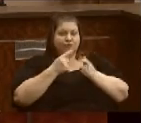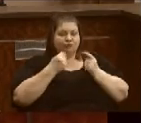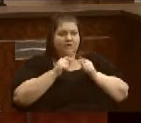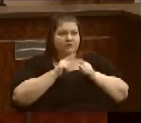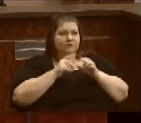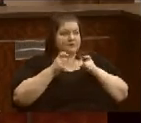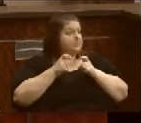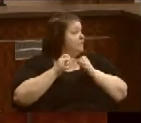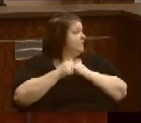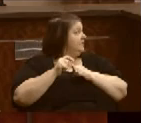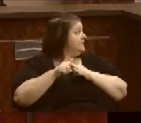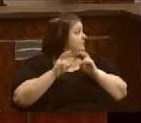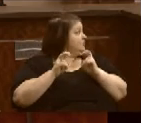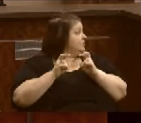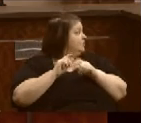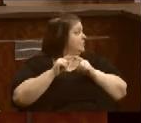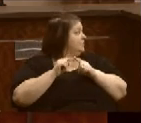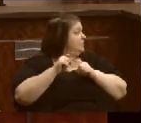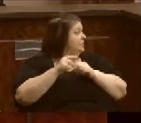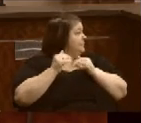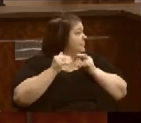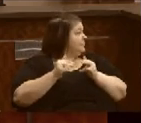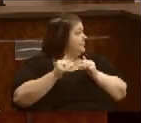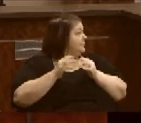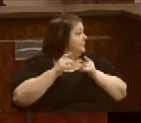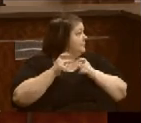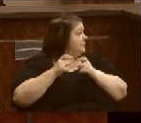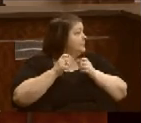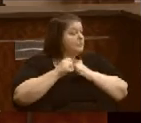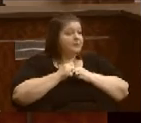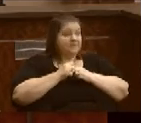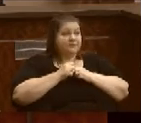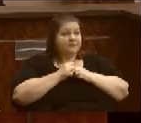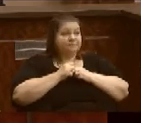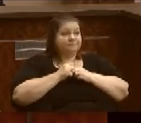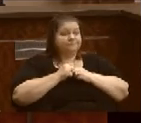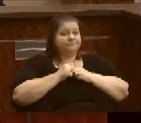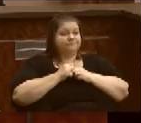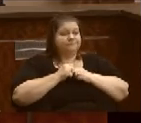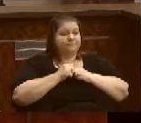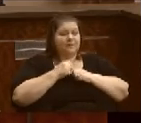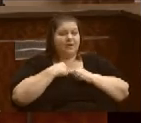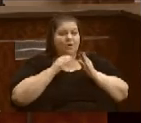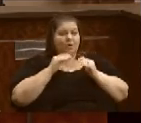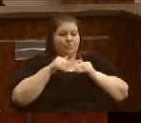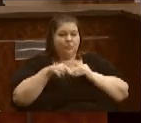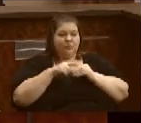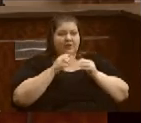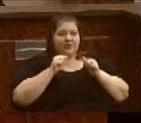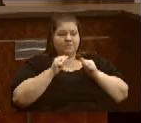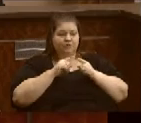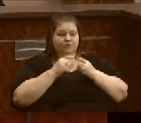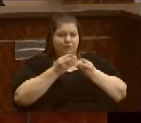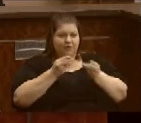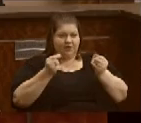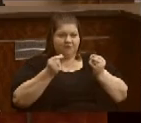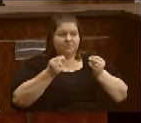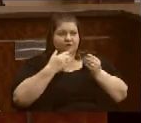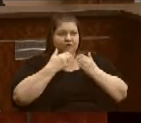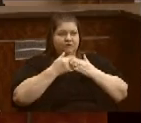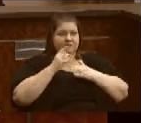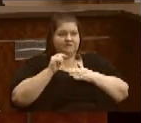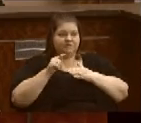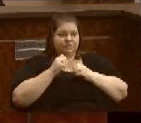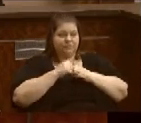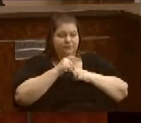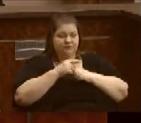this issue. And as you go forward and deal with the TOD, I hope that we're able to work out some good deals with you